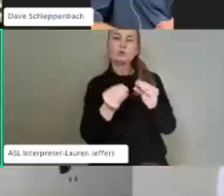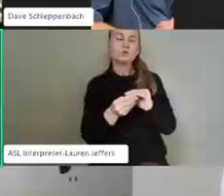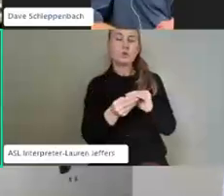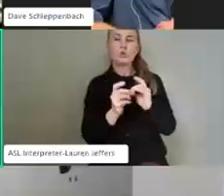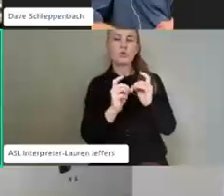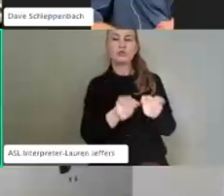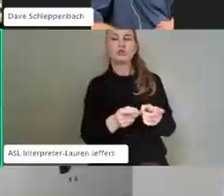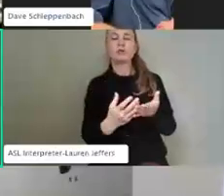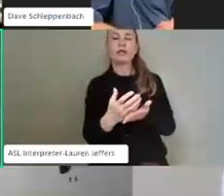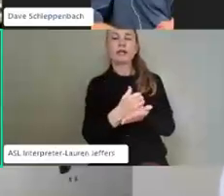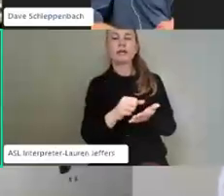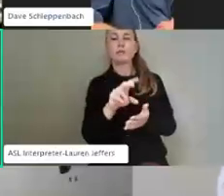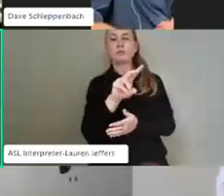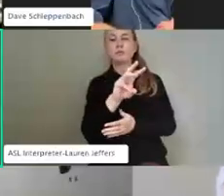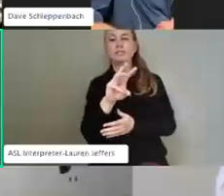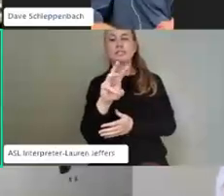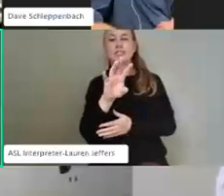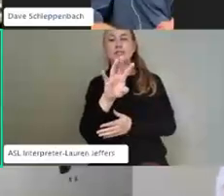of